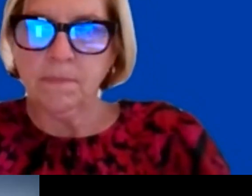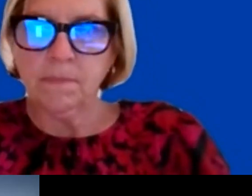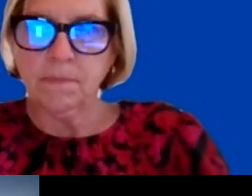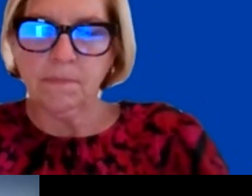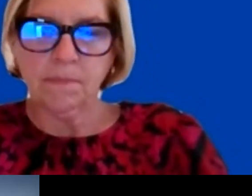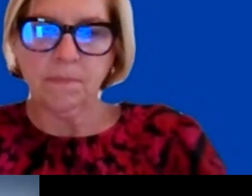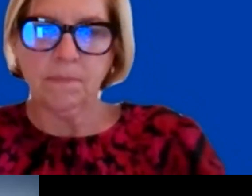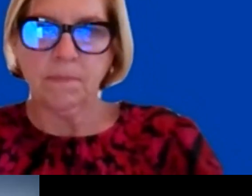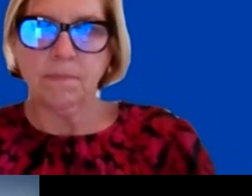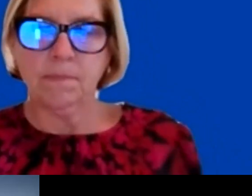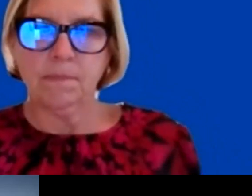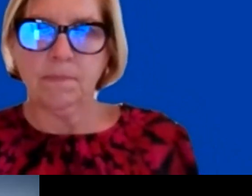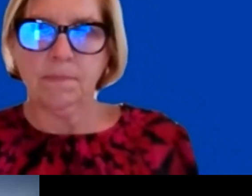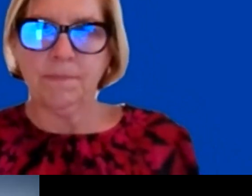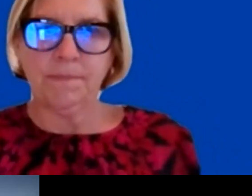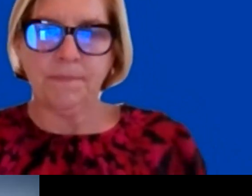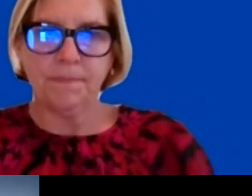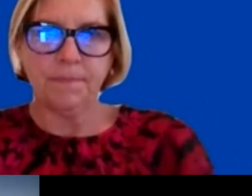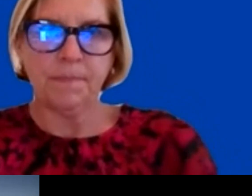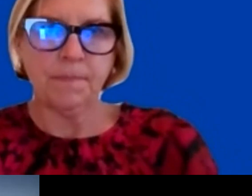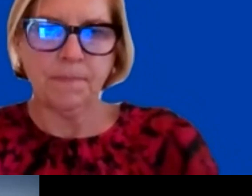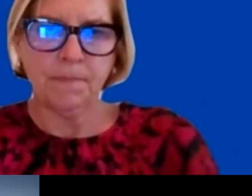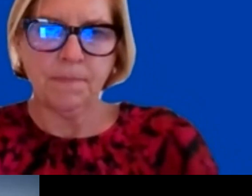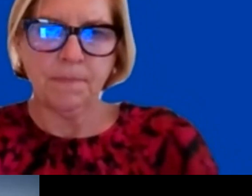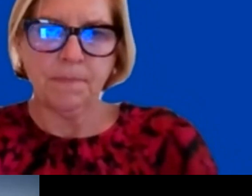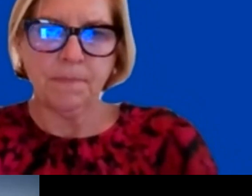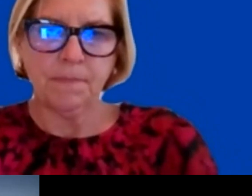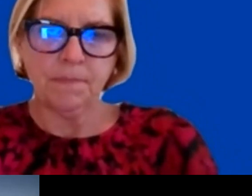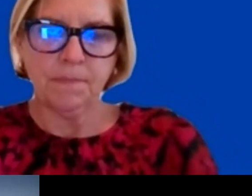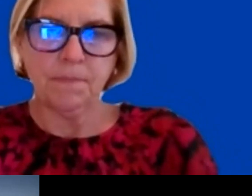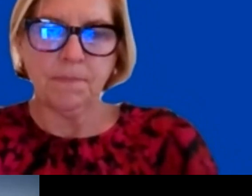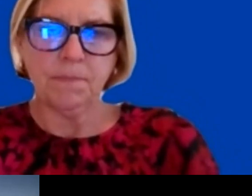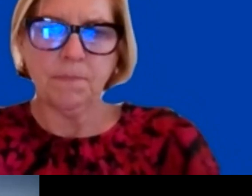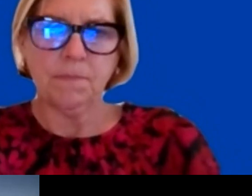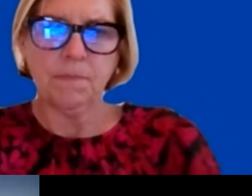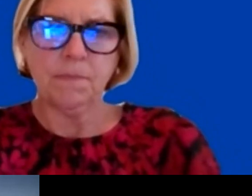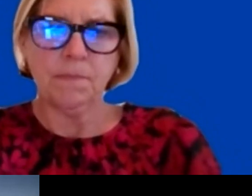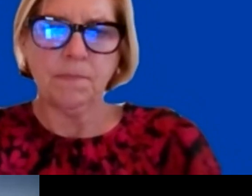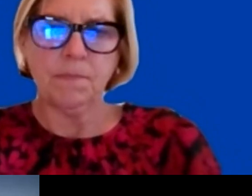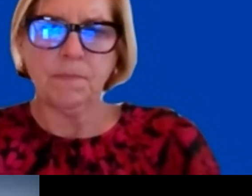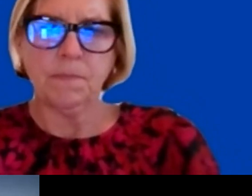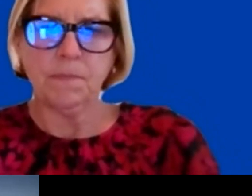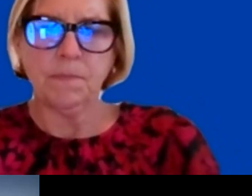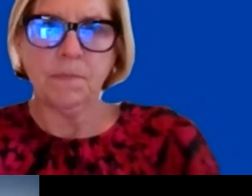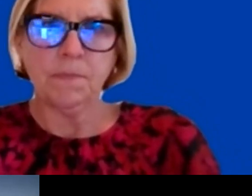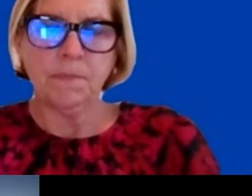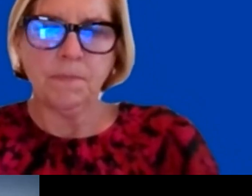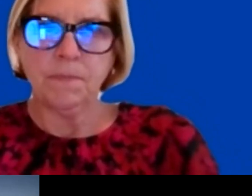someone wants to correct me, there's many folks on the line who probably know this. I don't have it in front of me, but there's like a 10 and